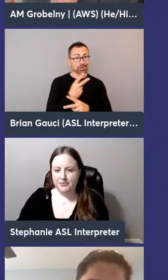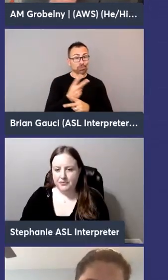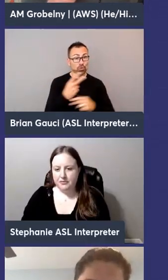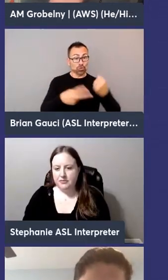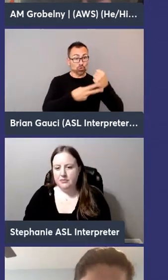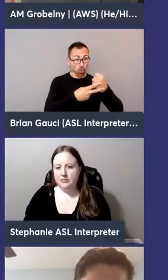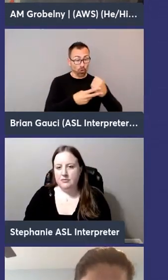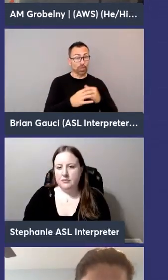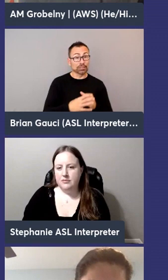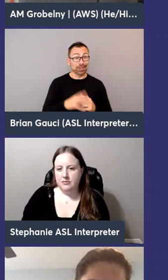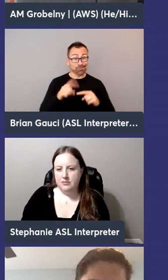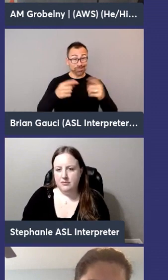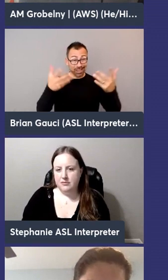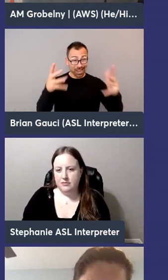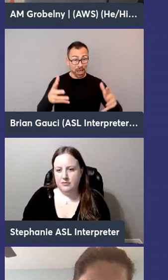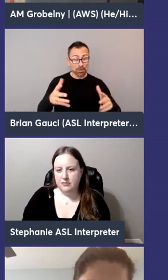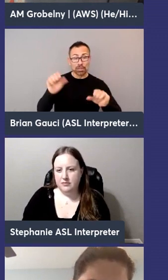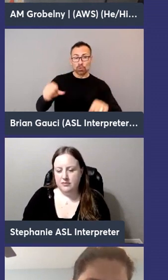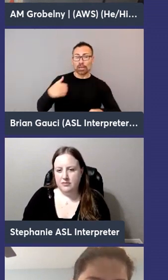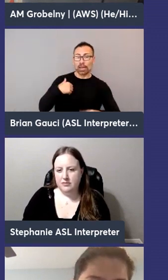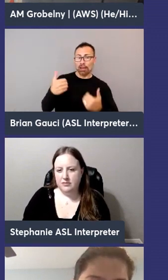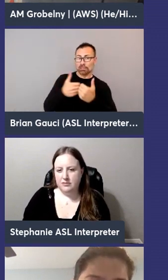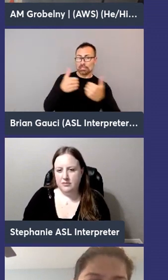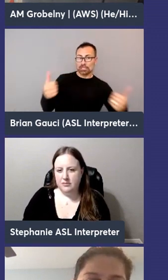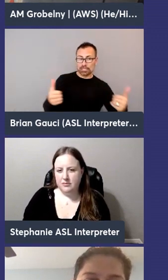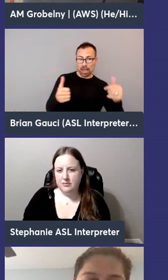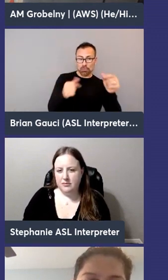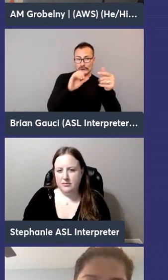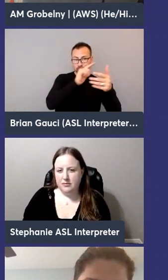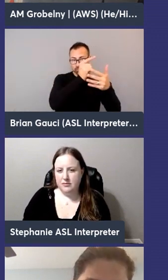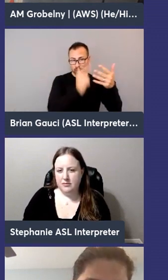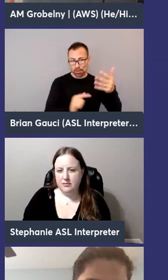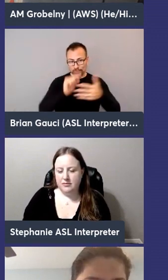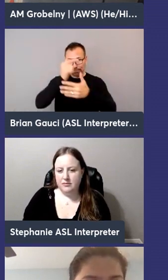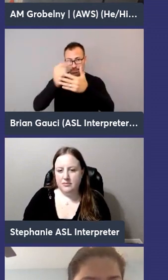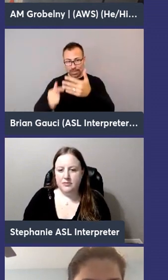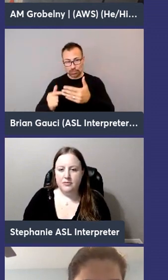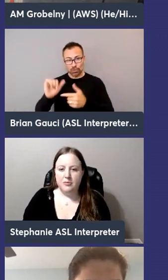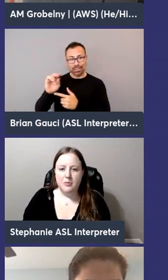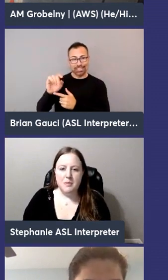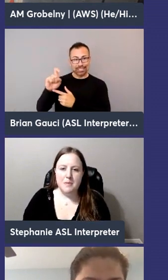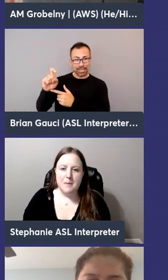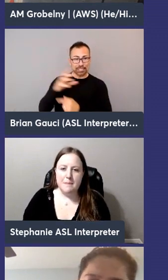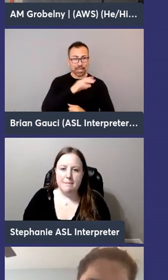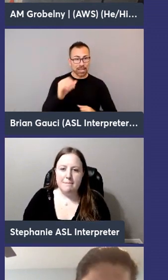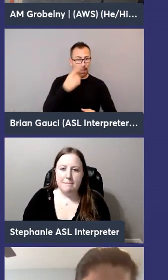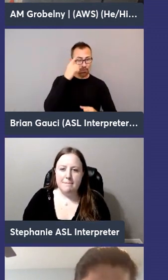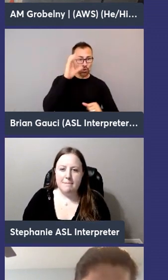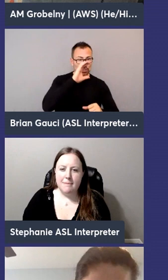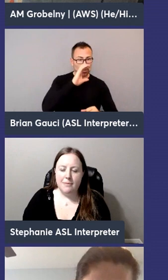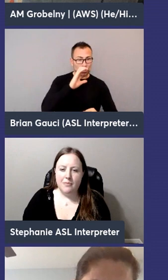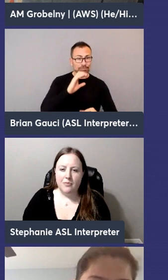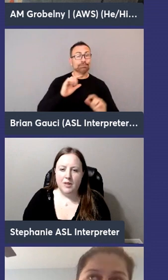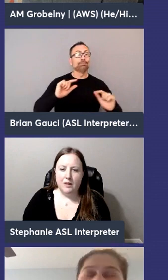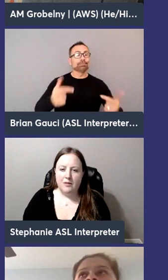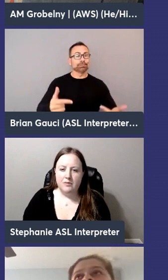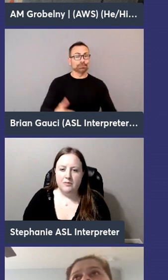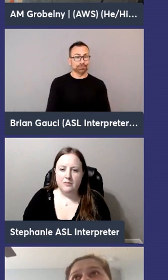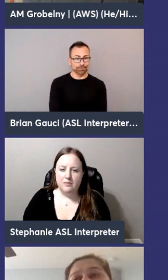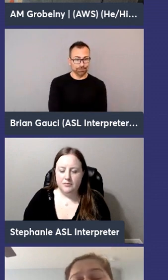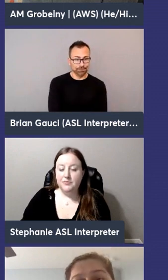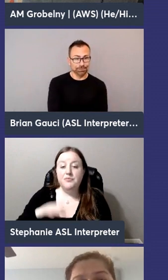to do that, then we could have separate pipelines for indexing and then for search. Now, how does that really matter?